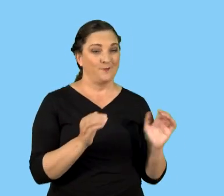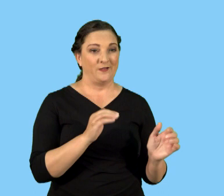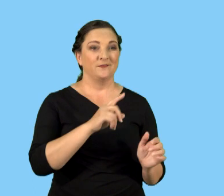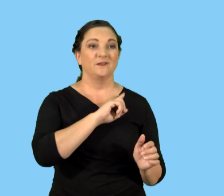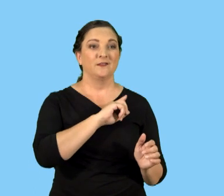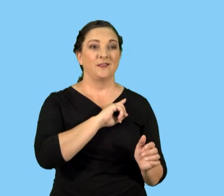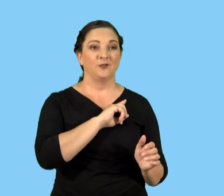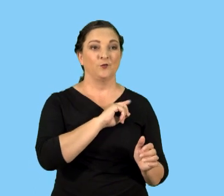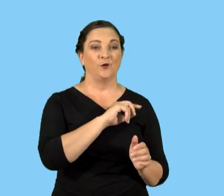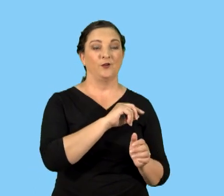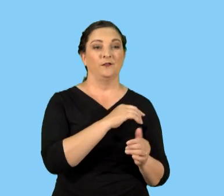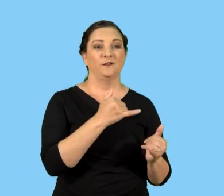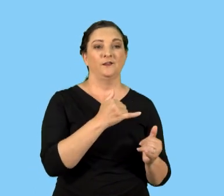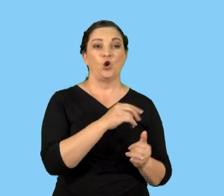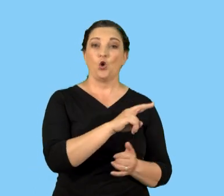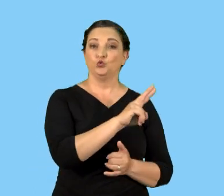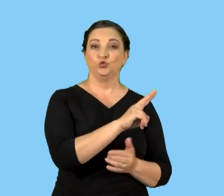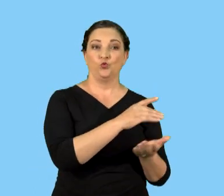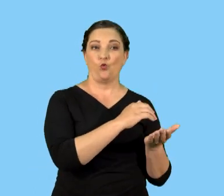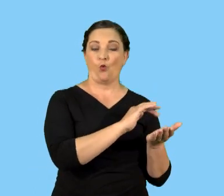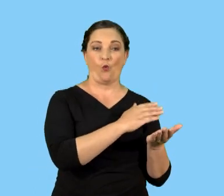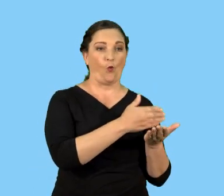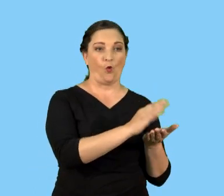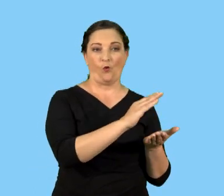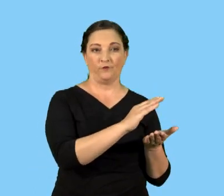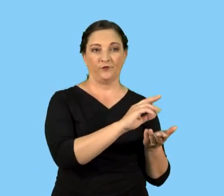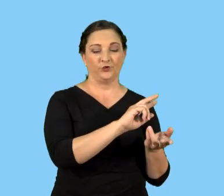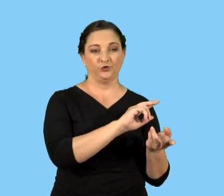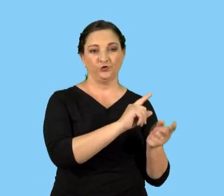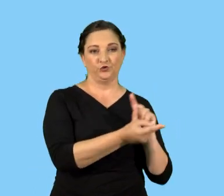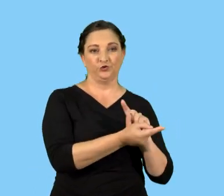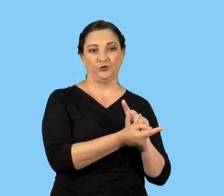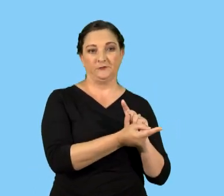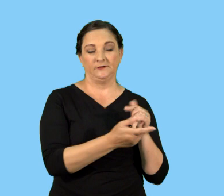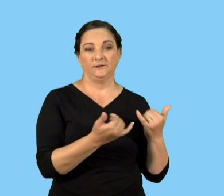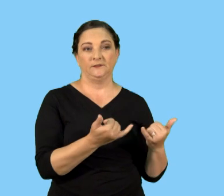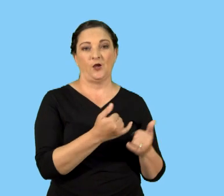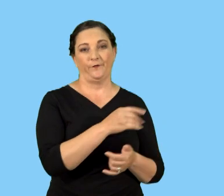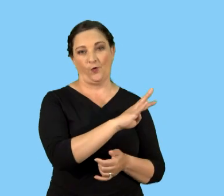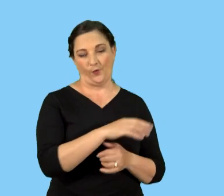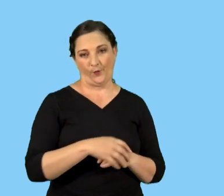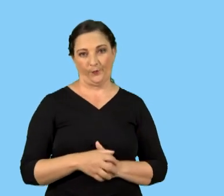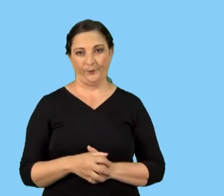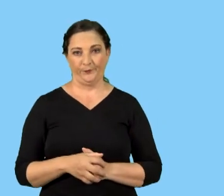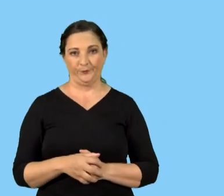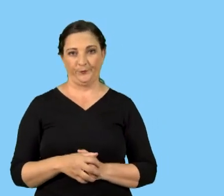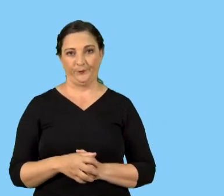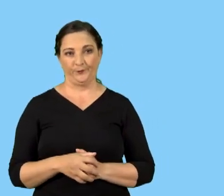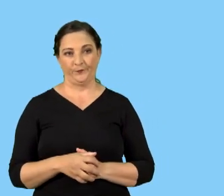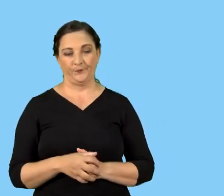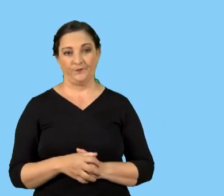balanced. That's an easy fix again there. You just remove that 2 and you change that into